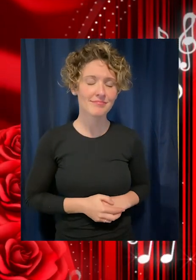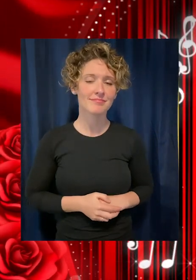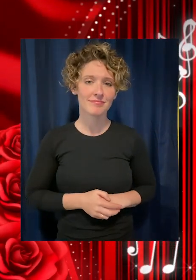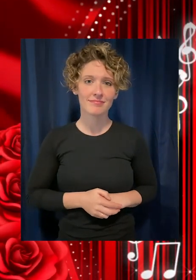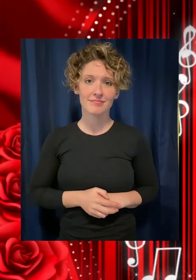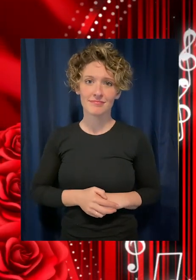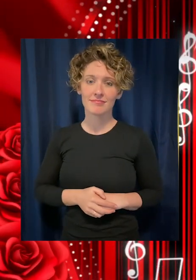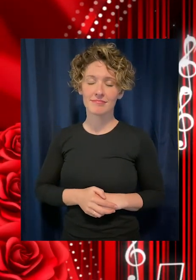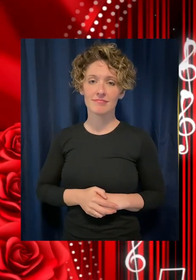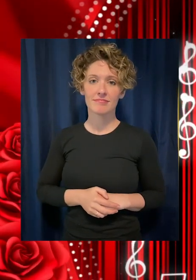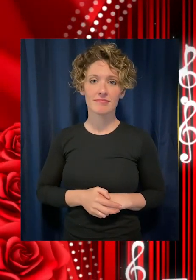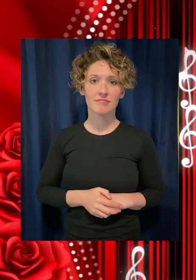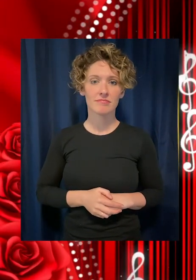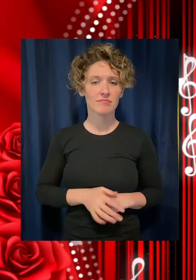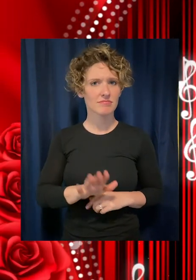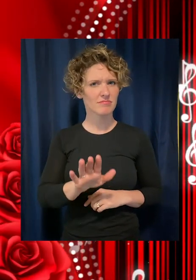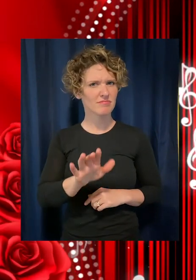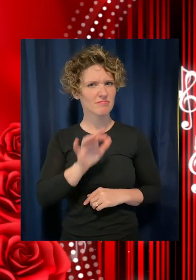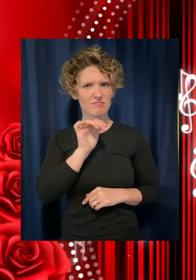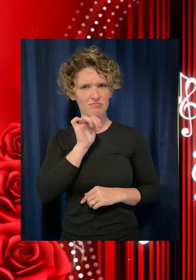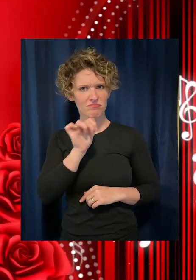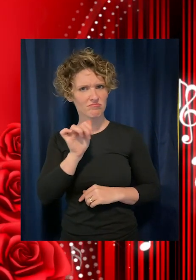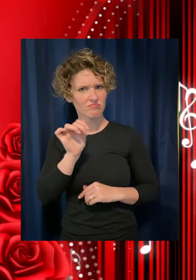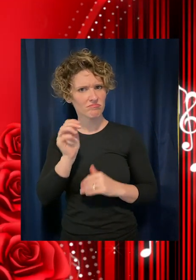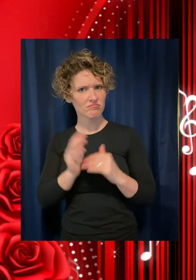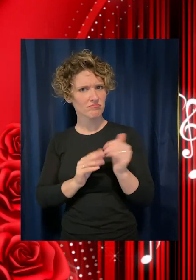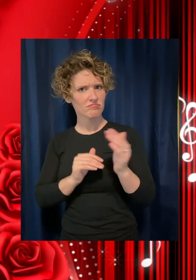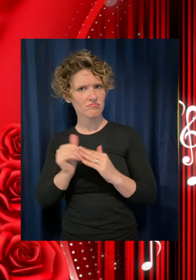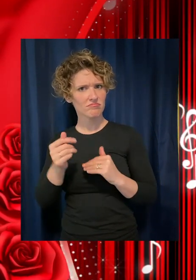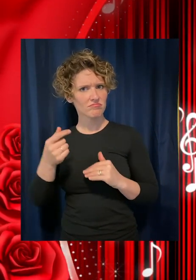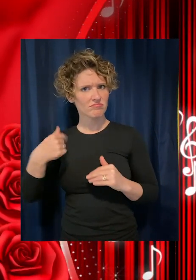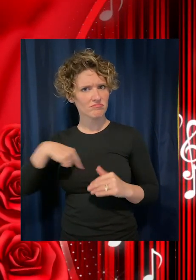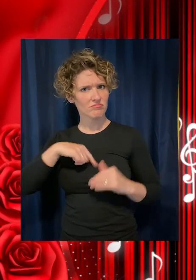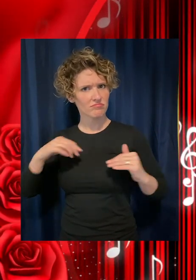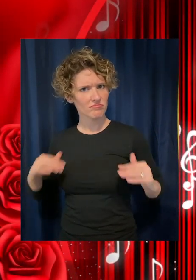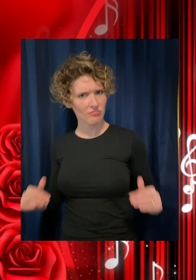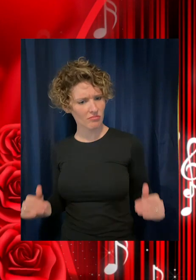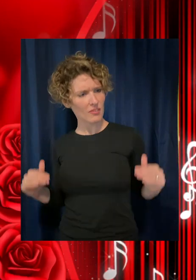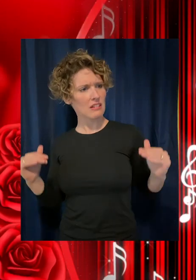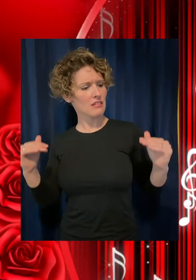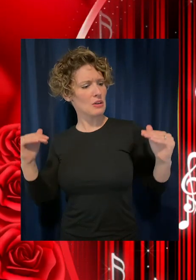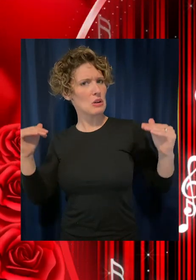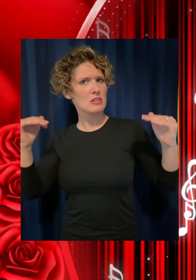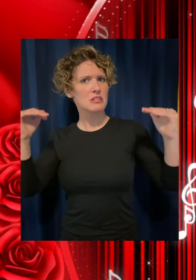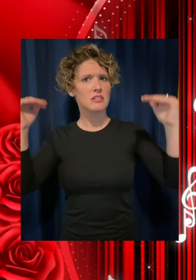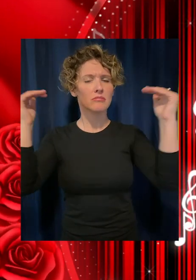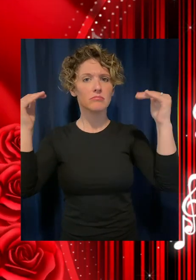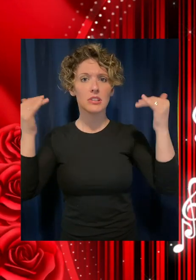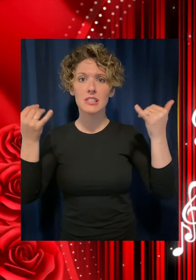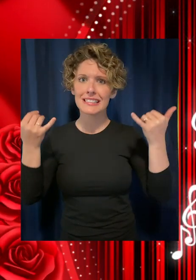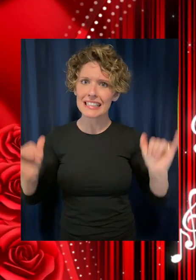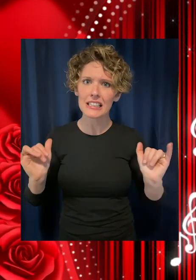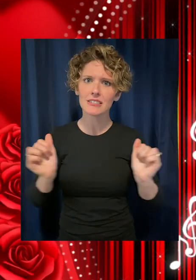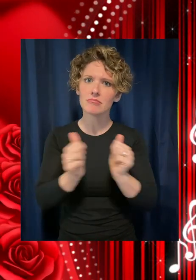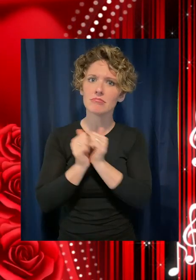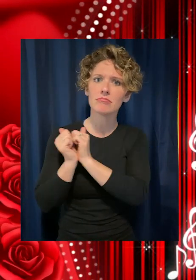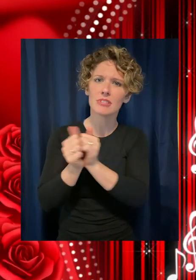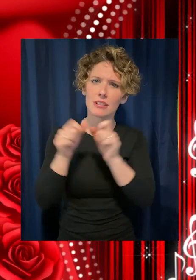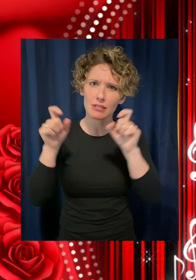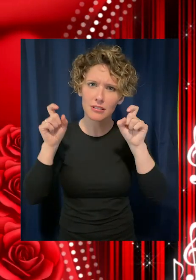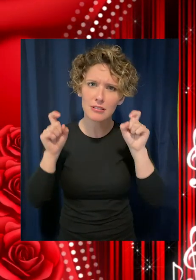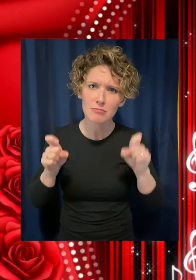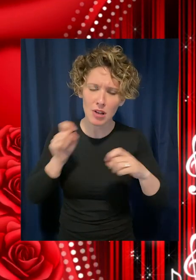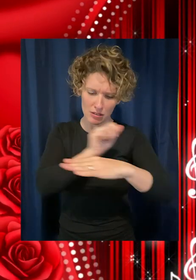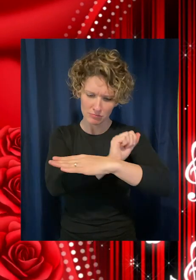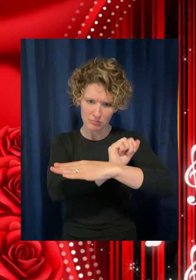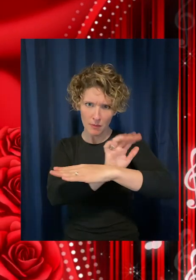And even though it all went wrong, I stand before the Lord in song.